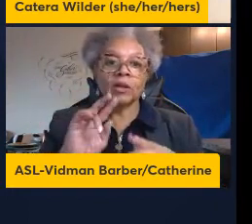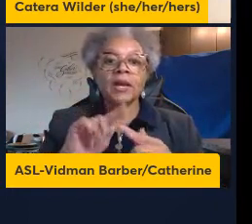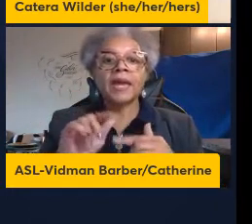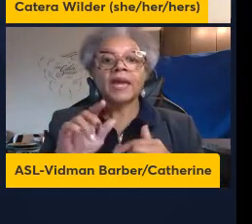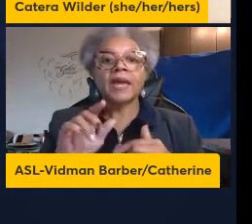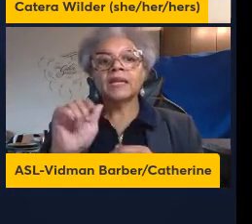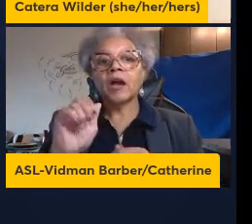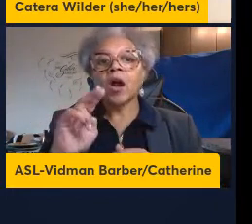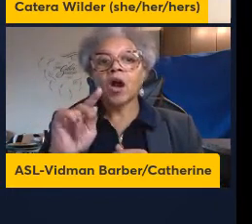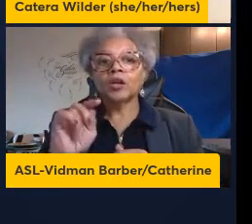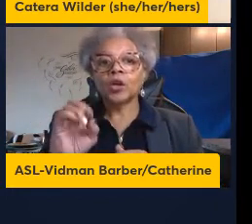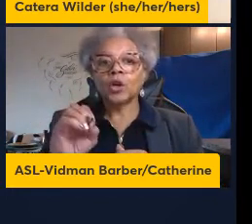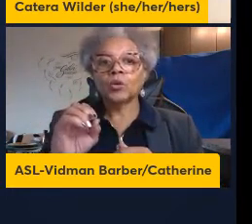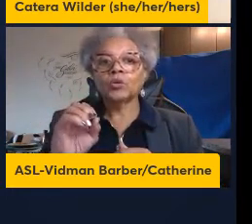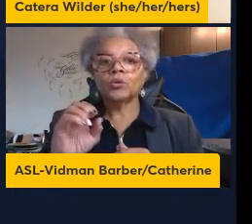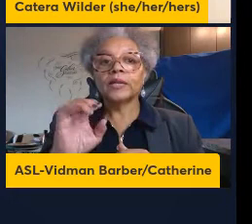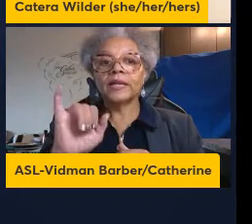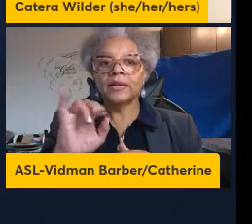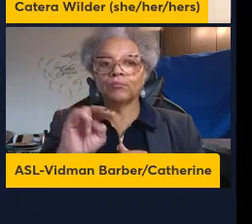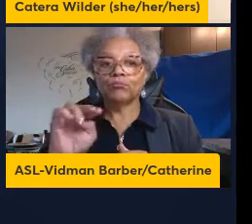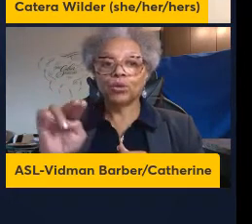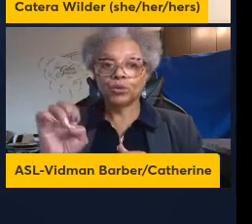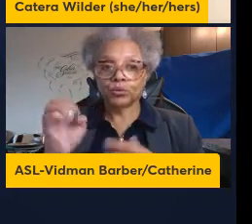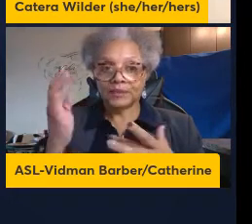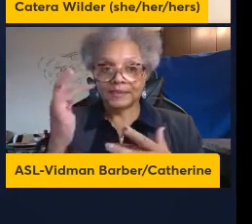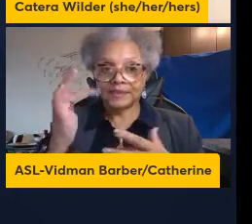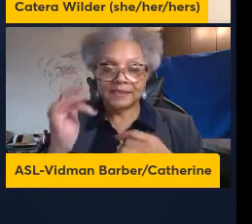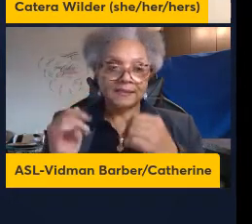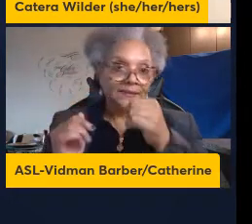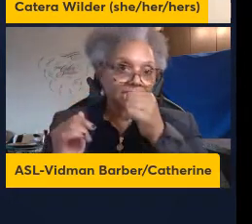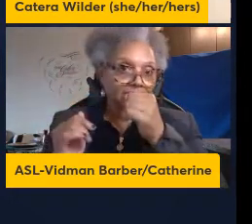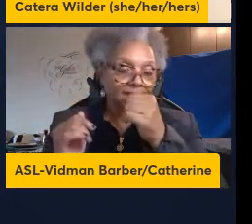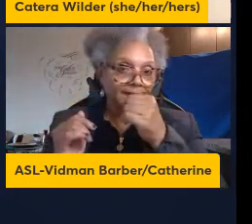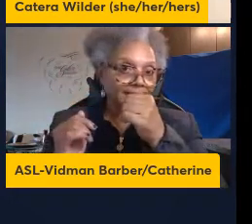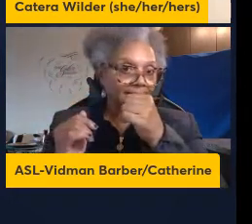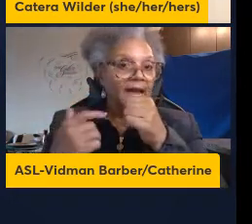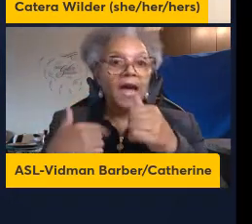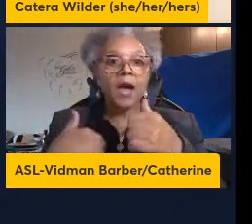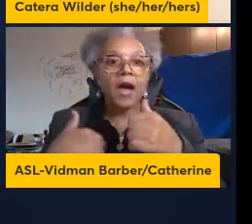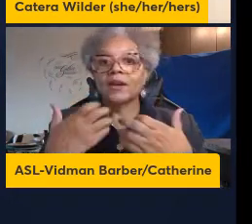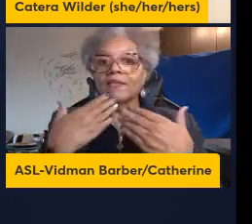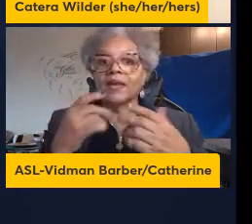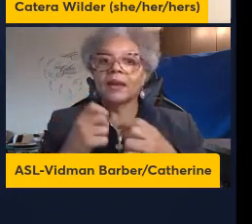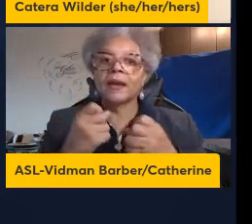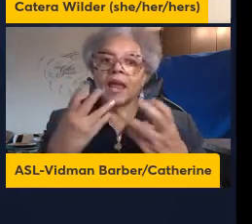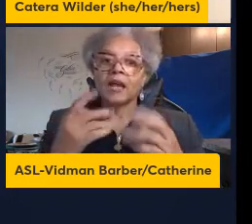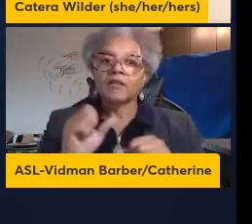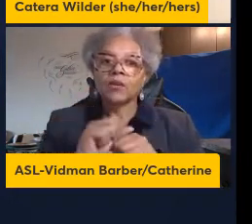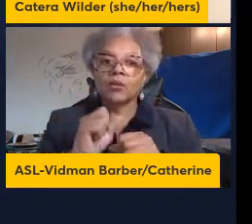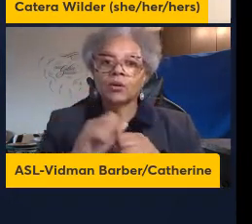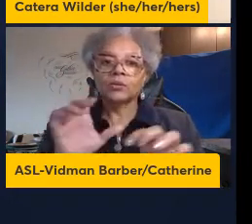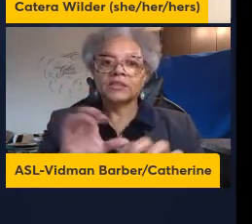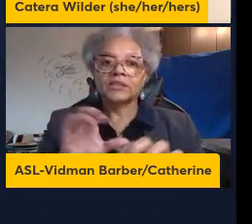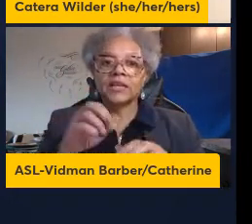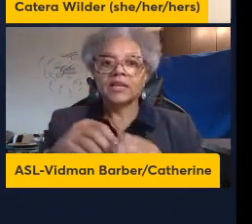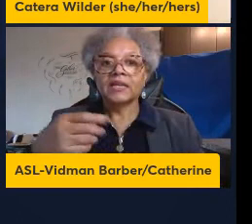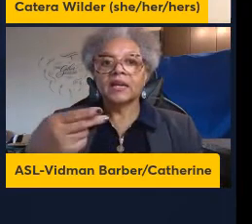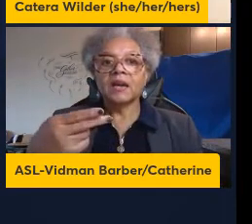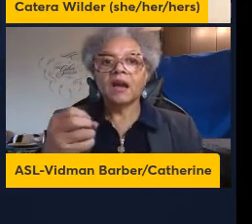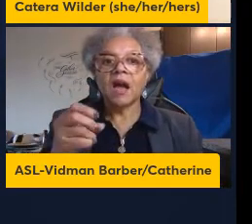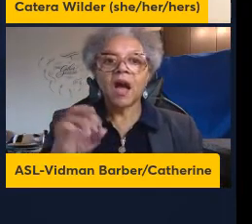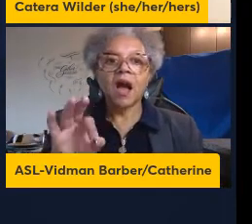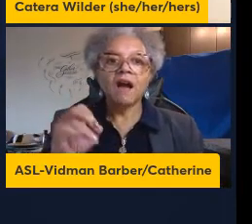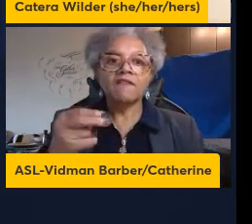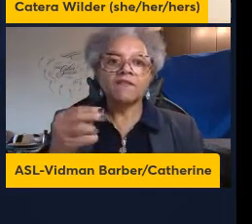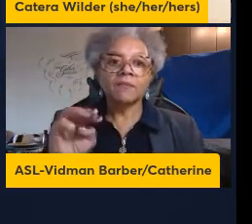diseases. And so I just wanted to thank a lot of this work, like I said earlier, was done in the Hoffman lab. So I wanted to thank Alex